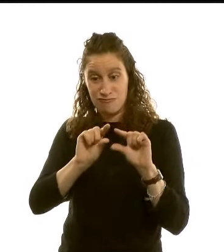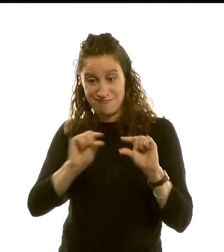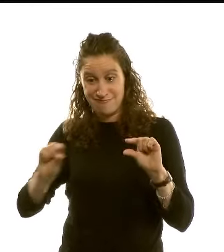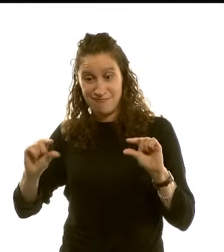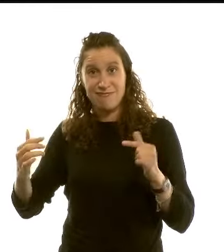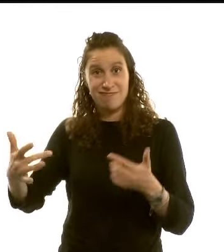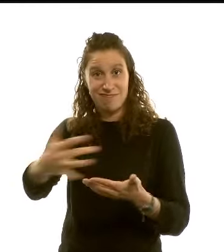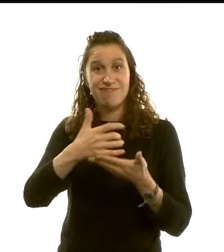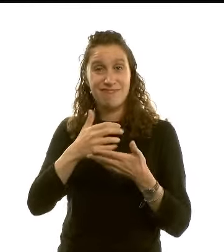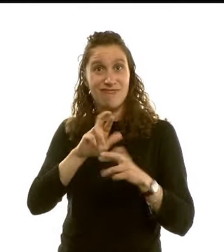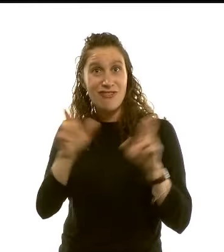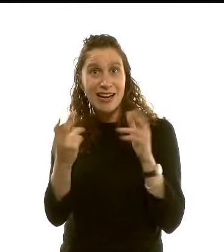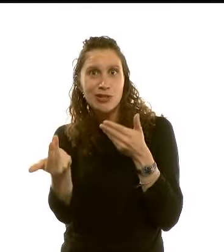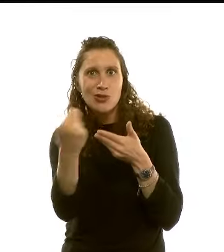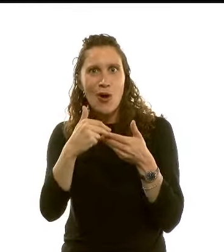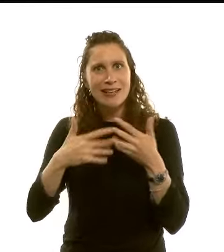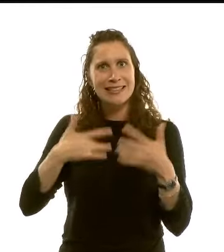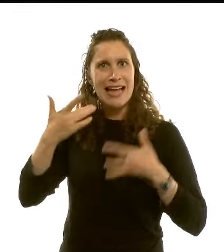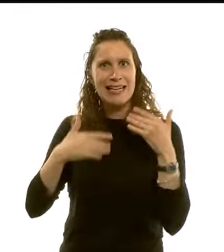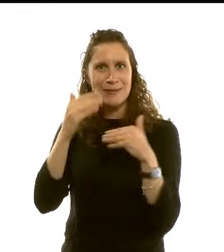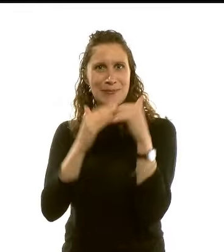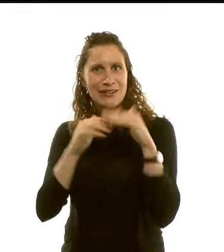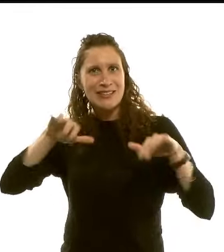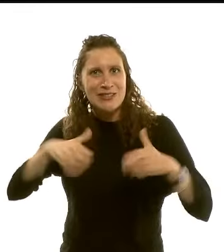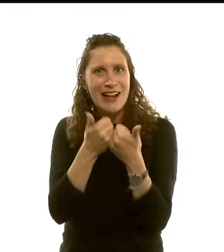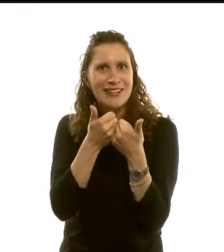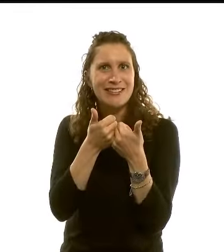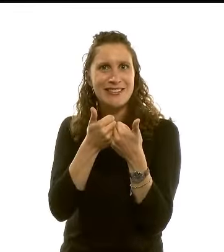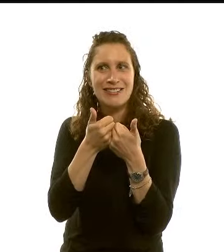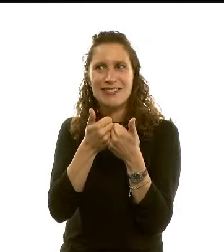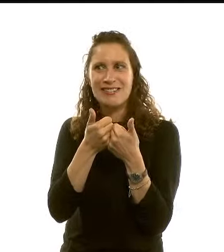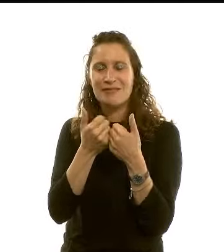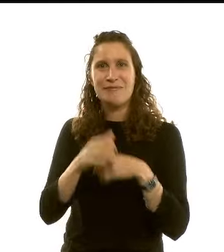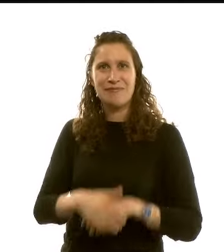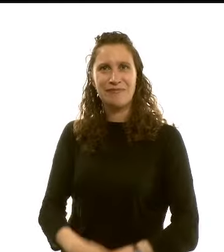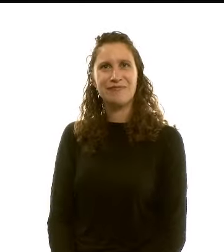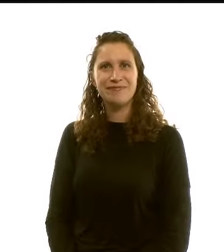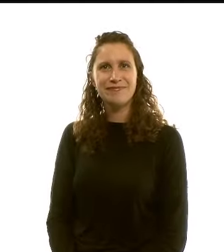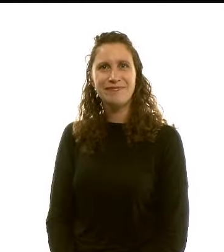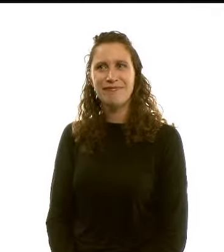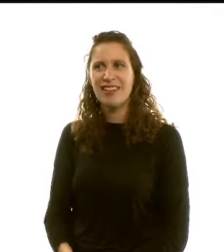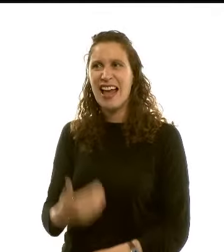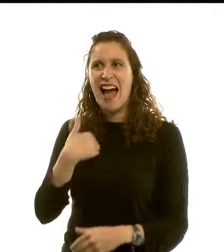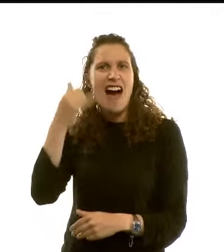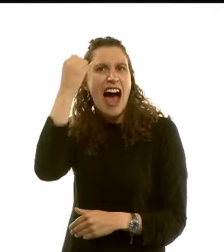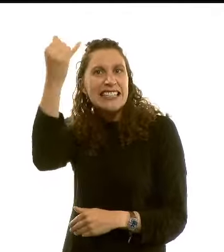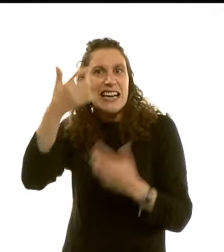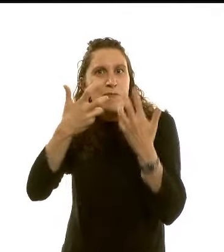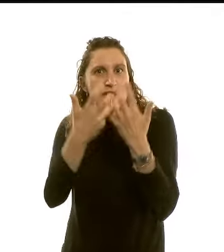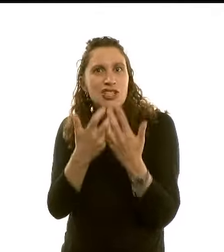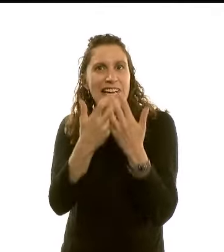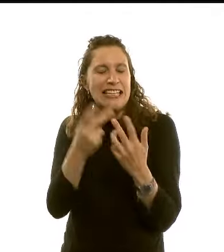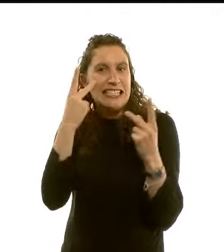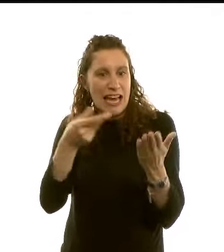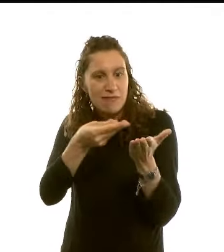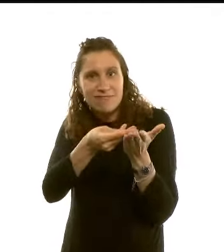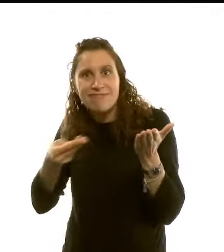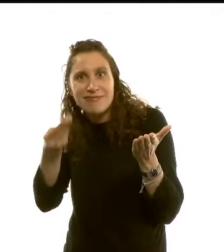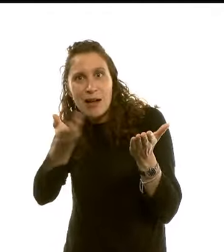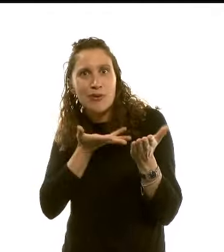on some exciting building challenges. If I pull the lever on this sophisticated idea machine, we're going to find out what we get to